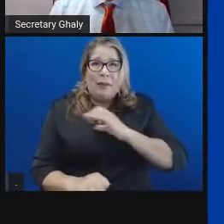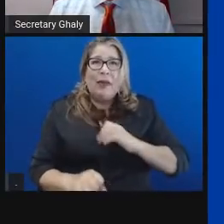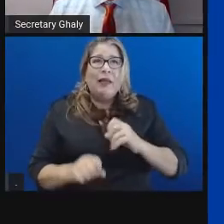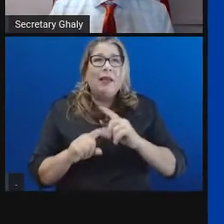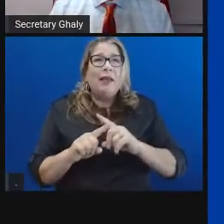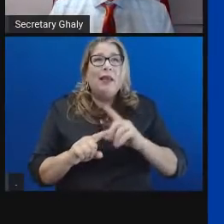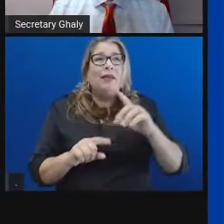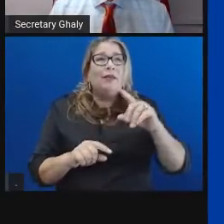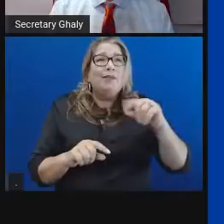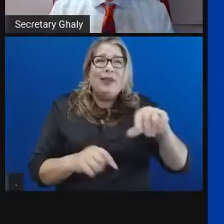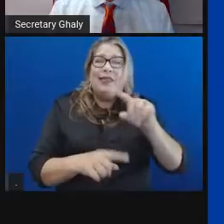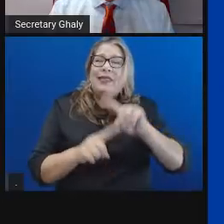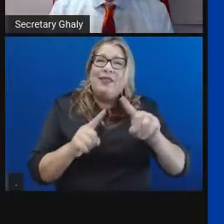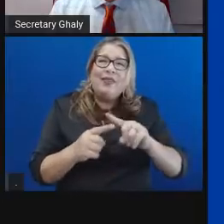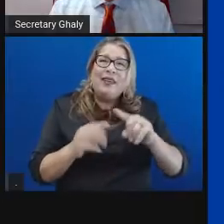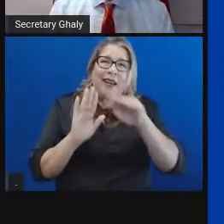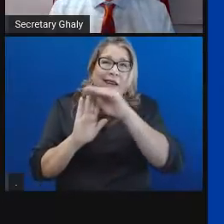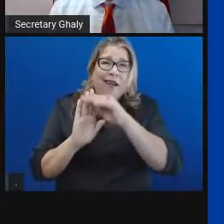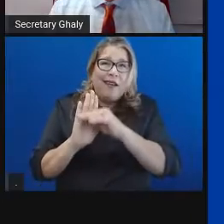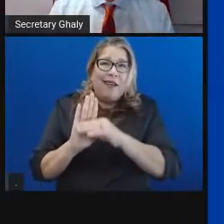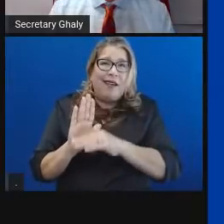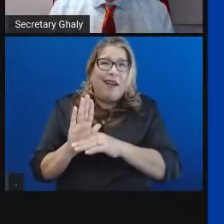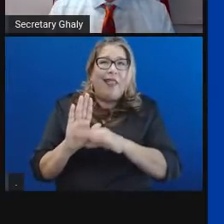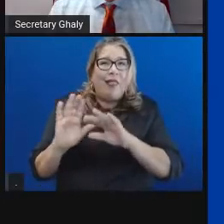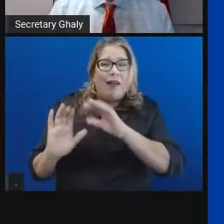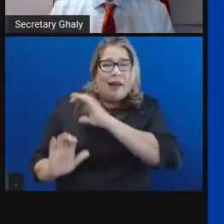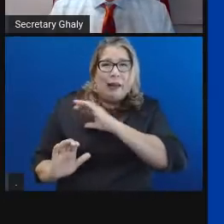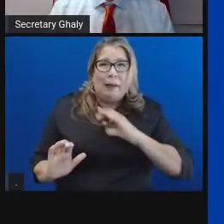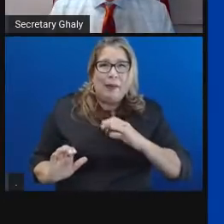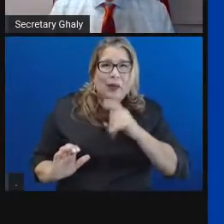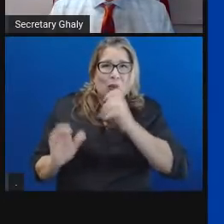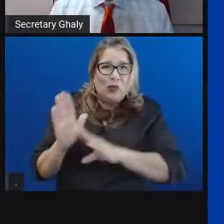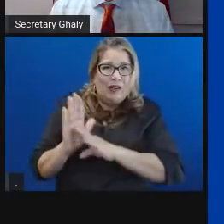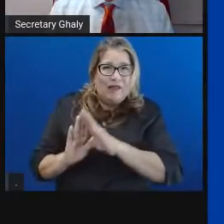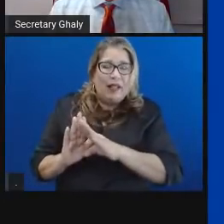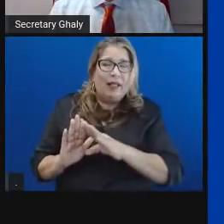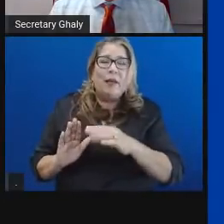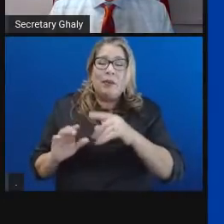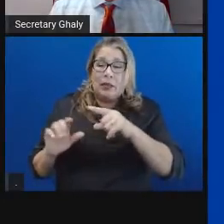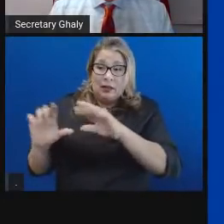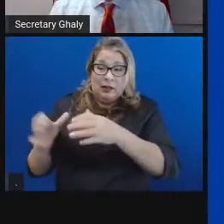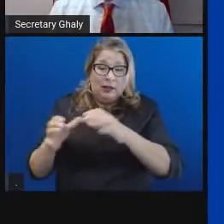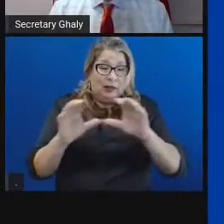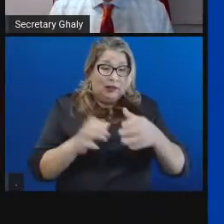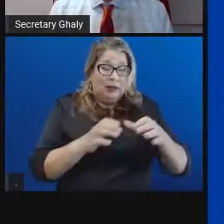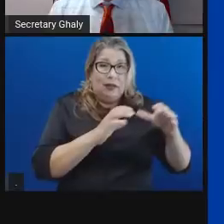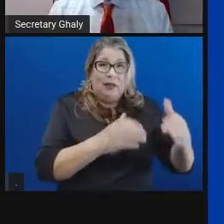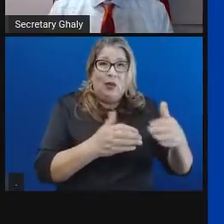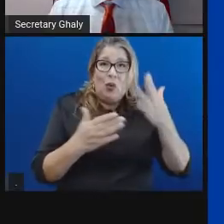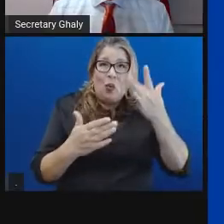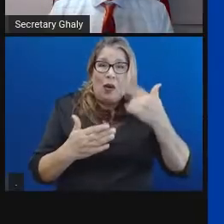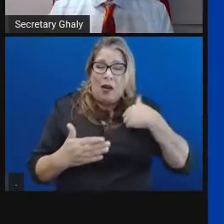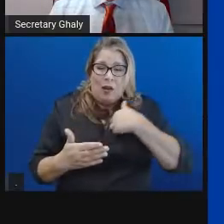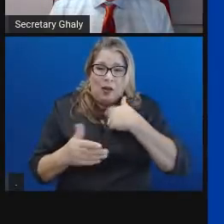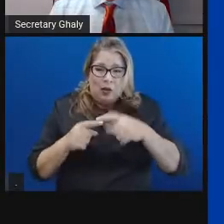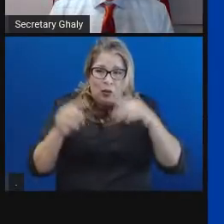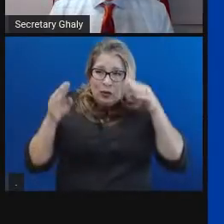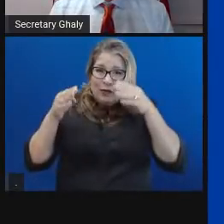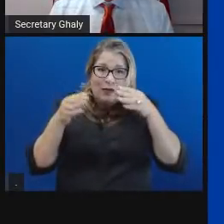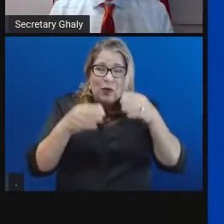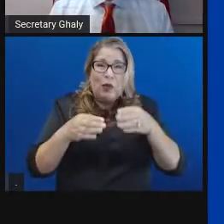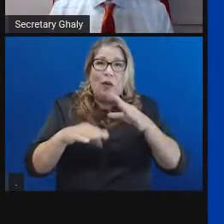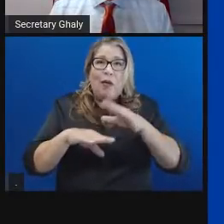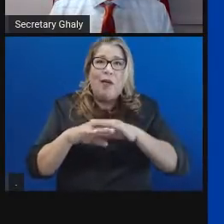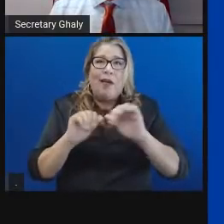that California could create a structure that allowed us to be focused on vaccinating those first who had the most